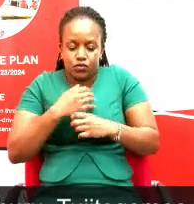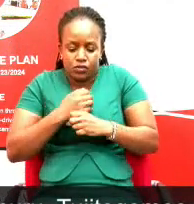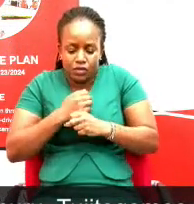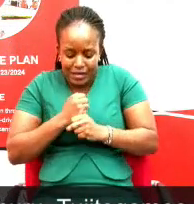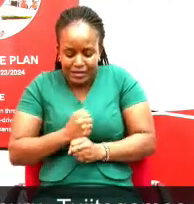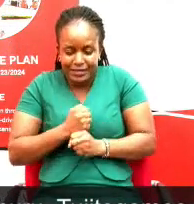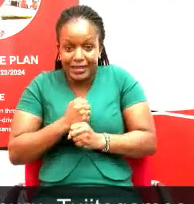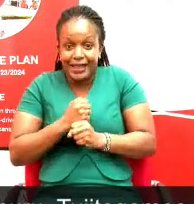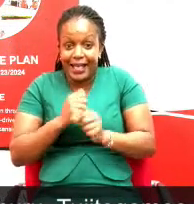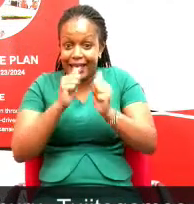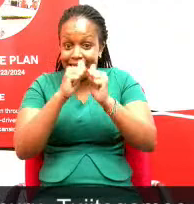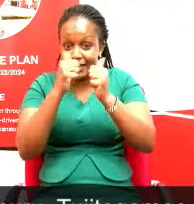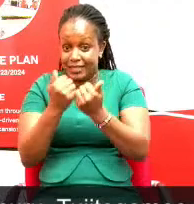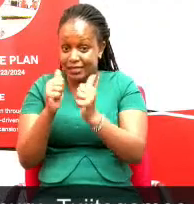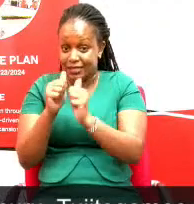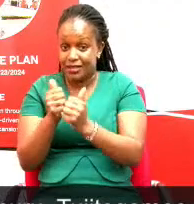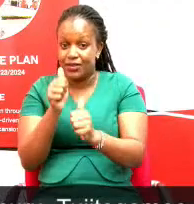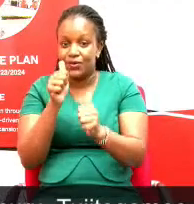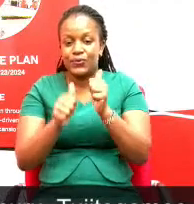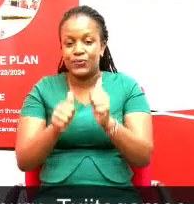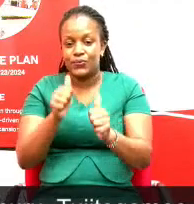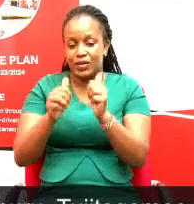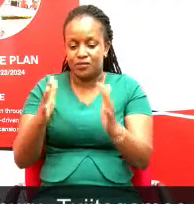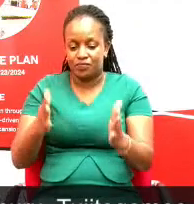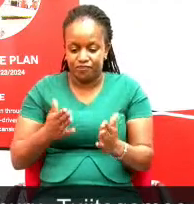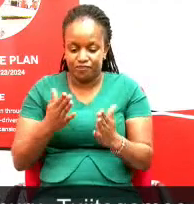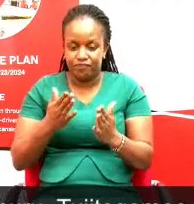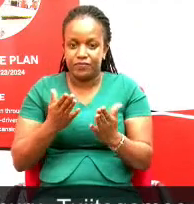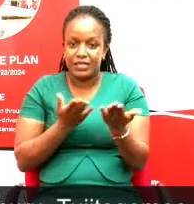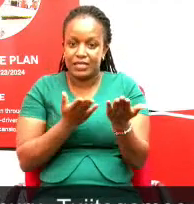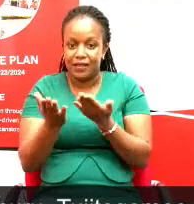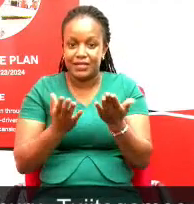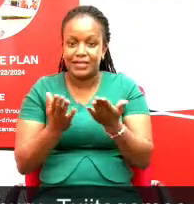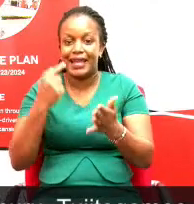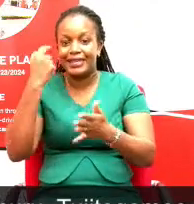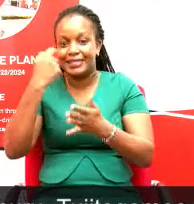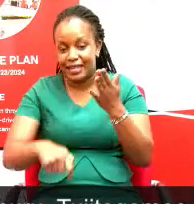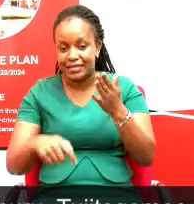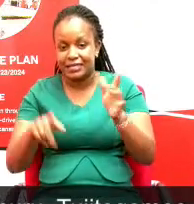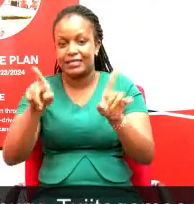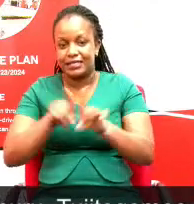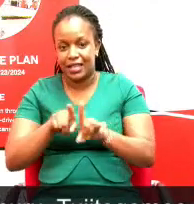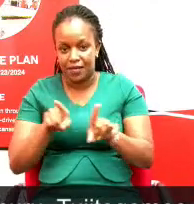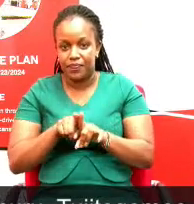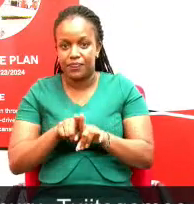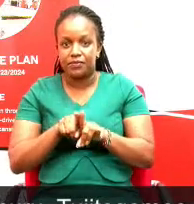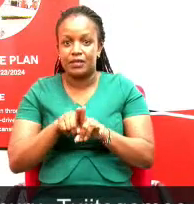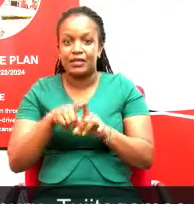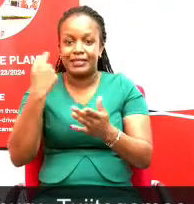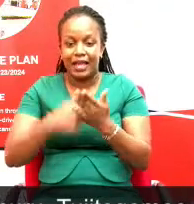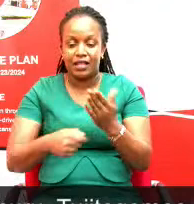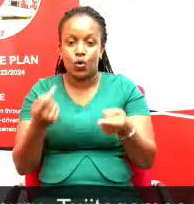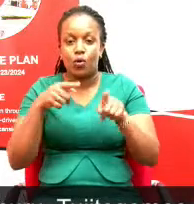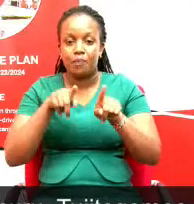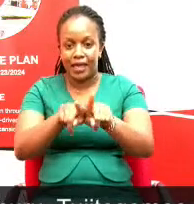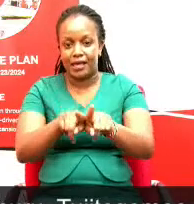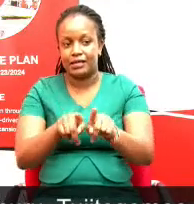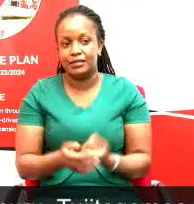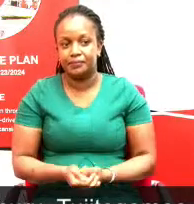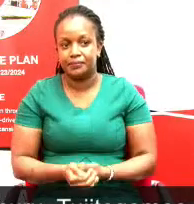agency that facilitates tax and customs compliance.